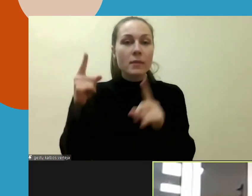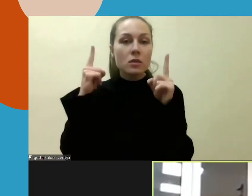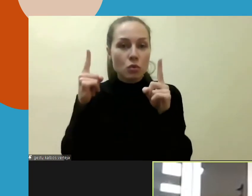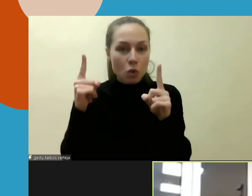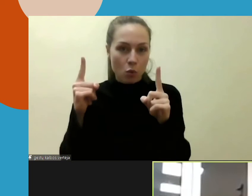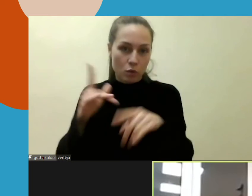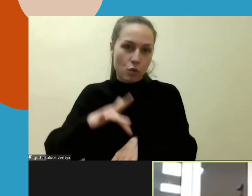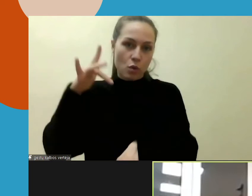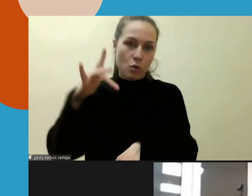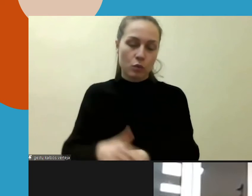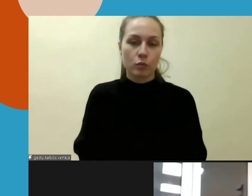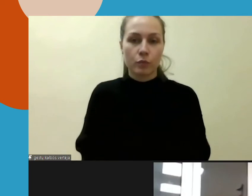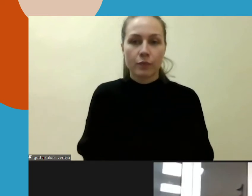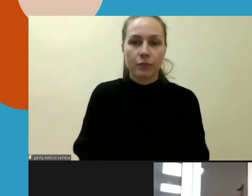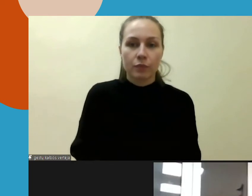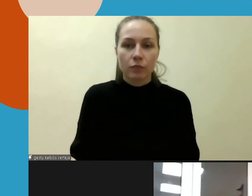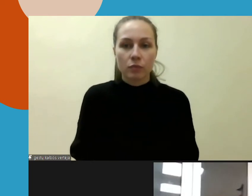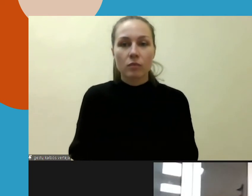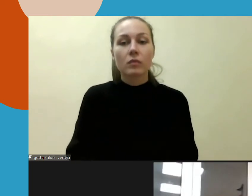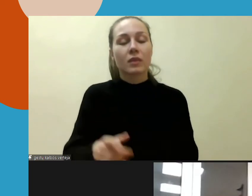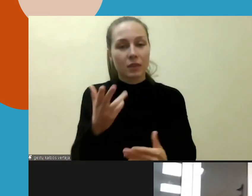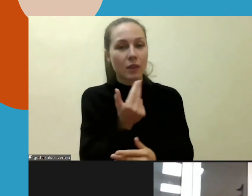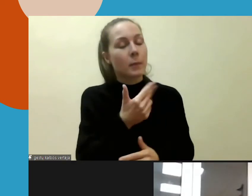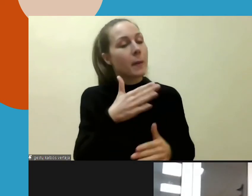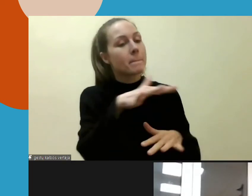We do our utmost to make our communities safe.